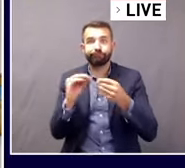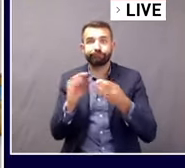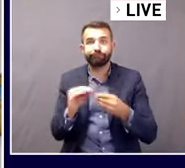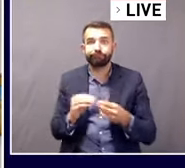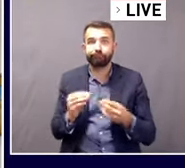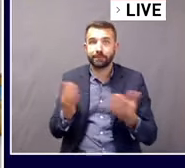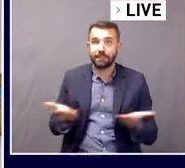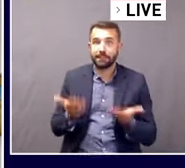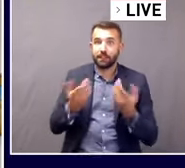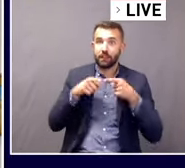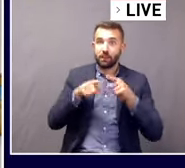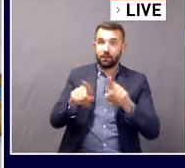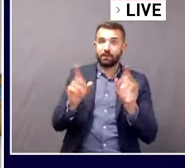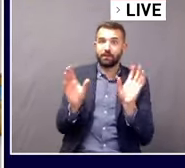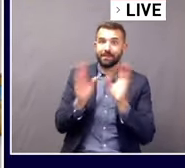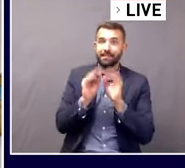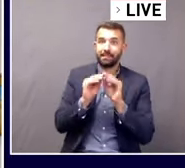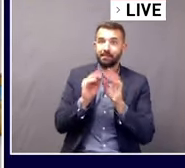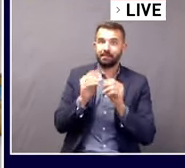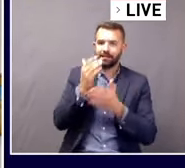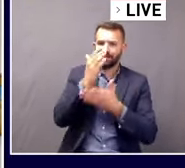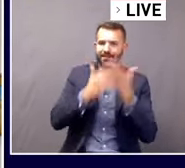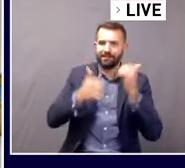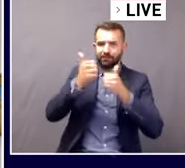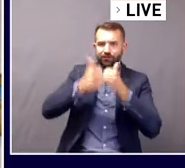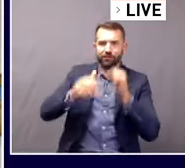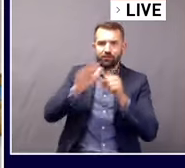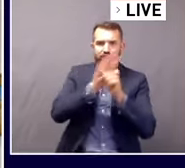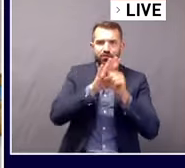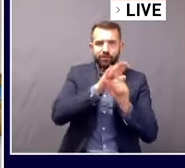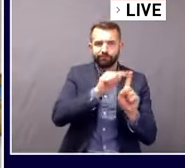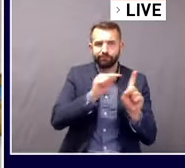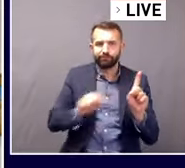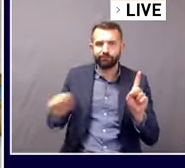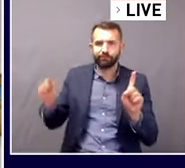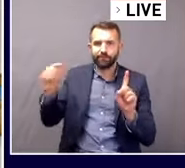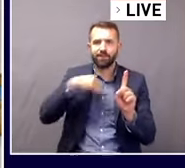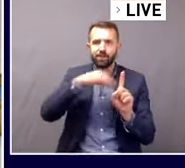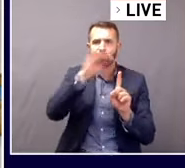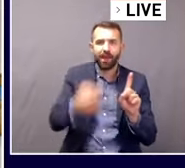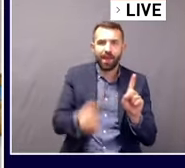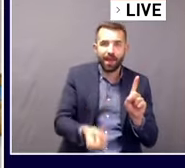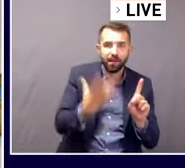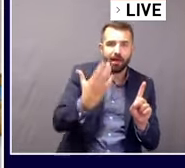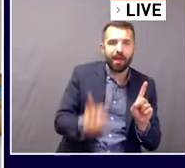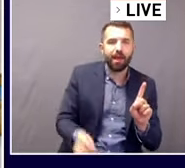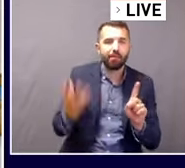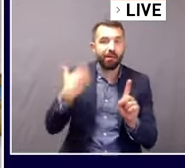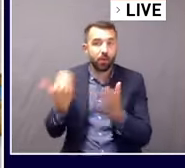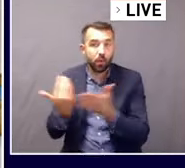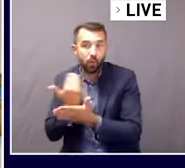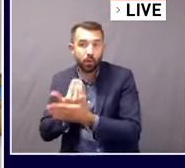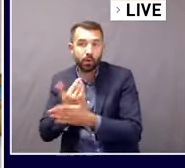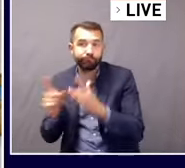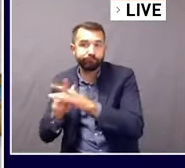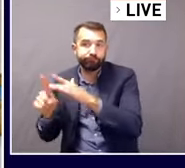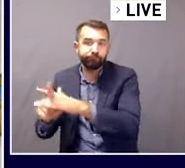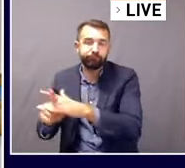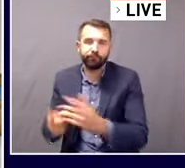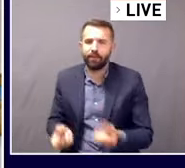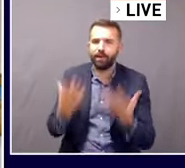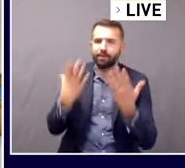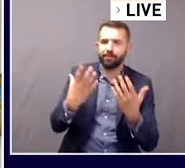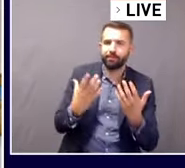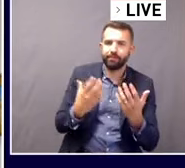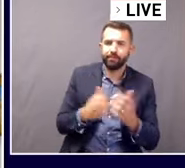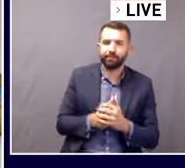on a county by county basis and the number of new cases on a county by county basis adjusted for population. So we